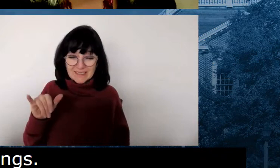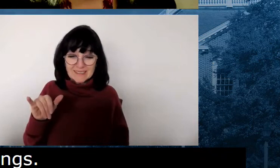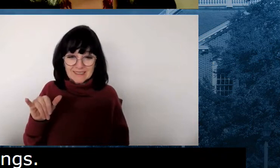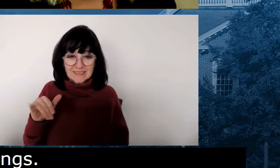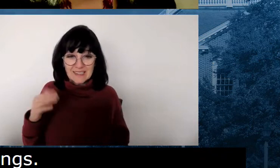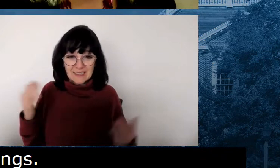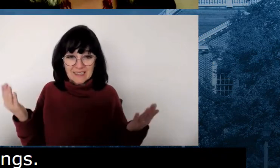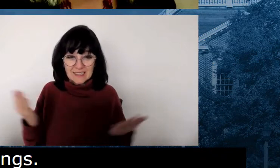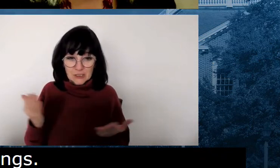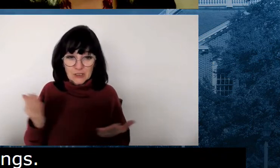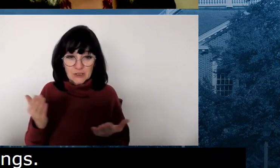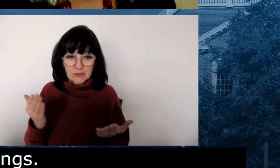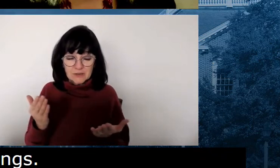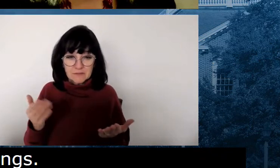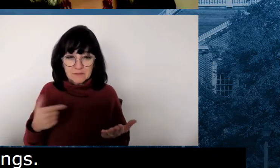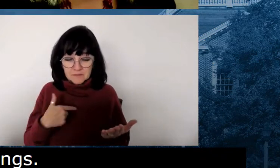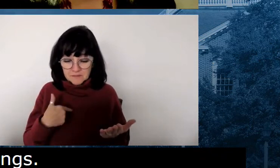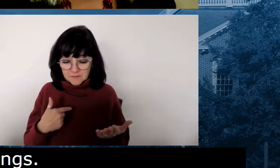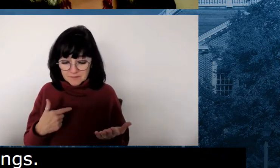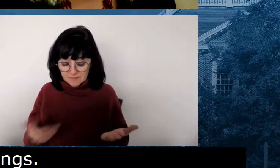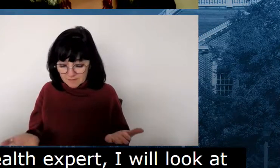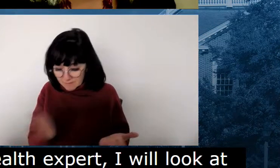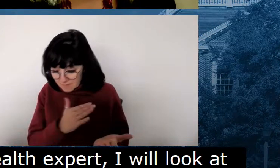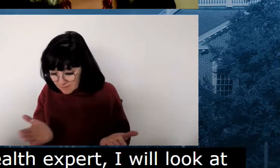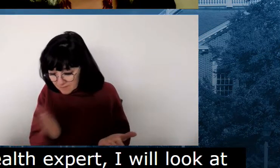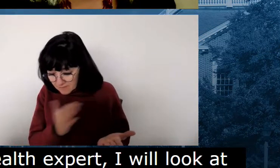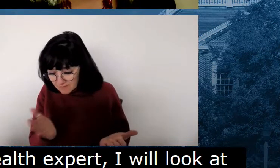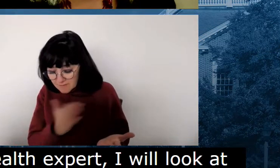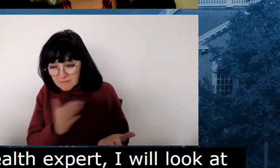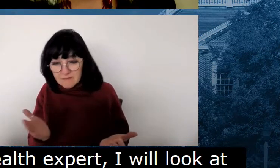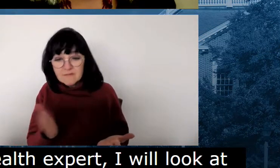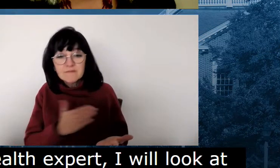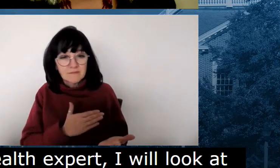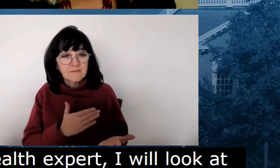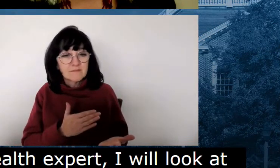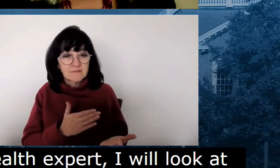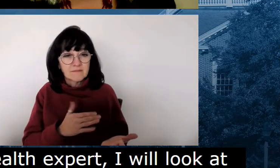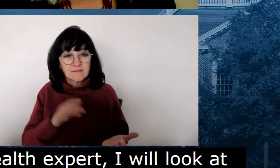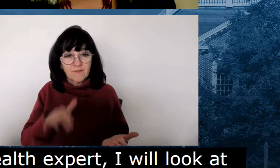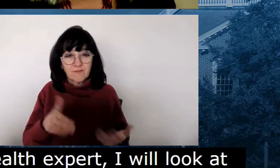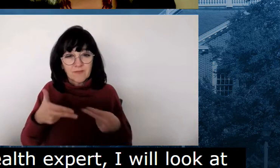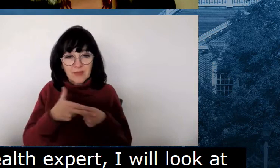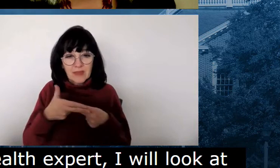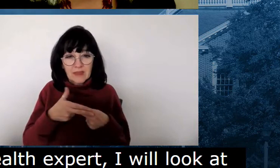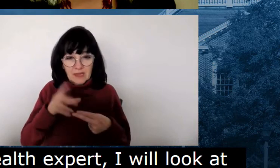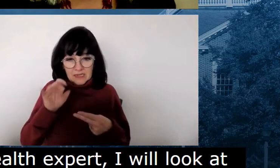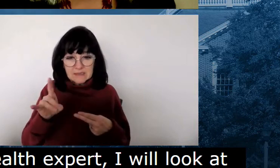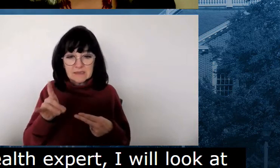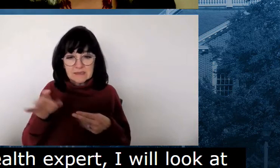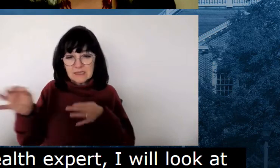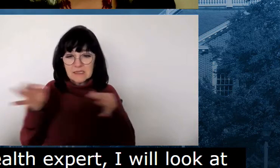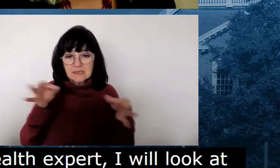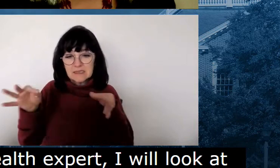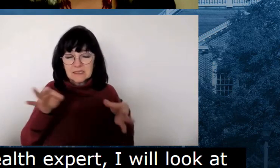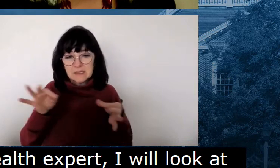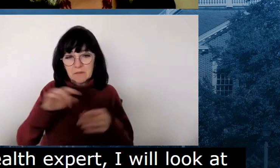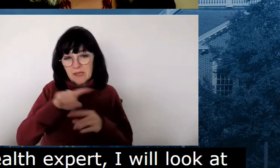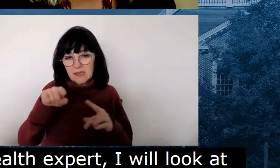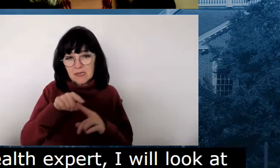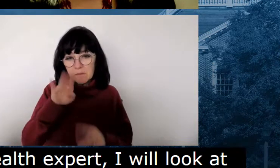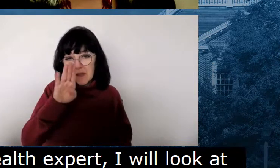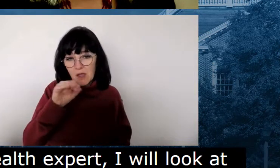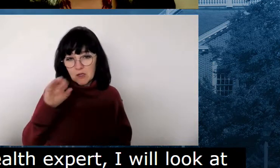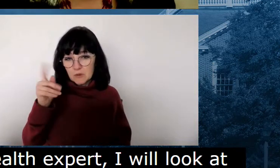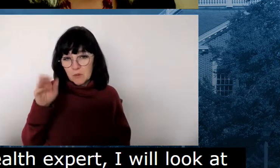While I look through our notes, we did have a slide that talked about boosters. It looks like